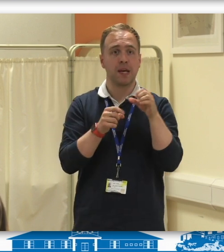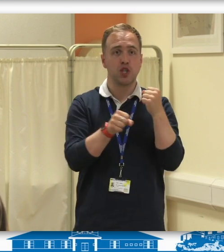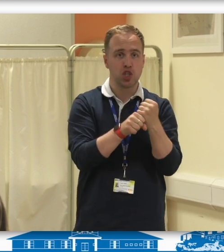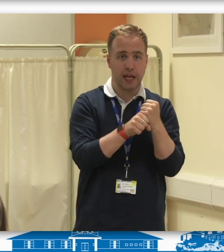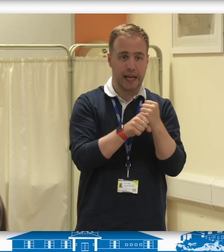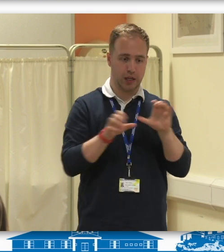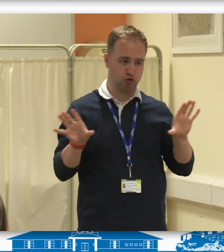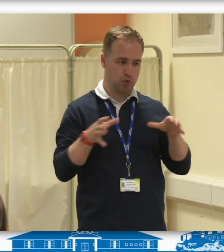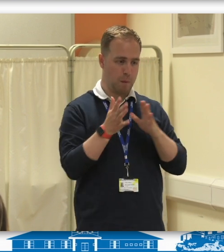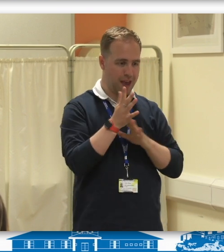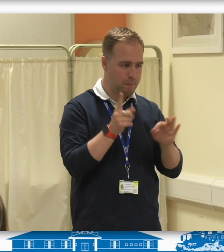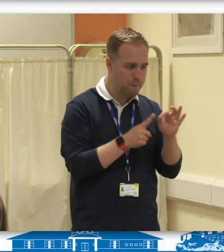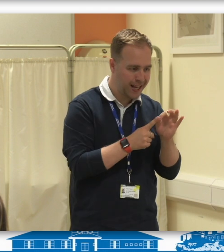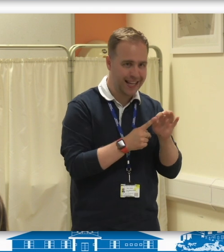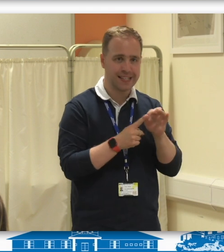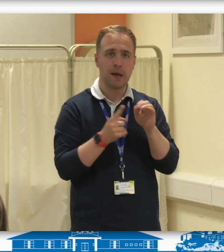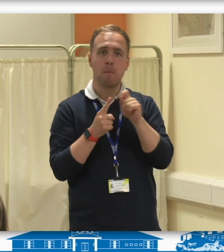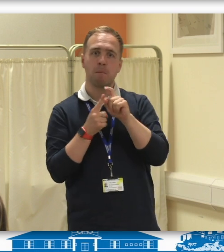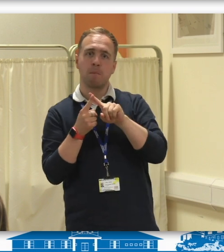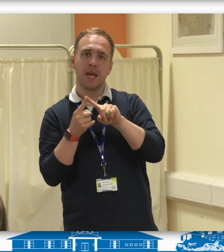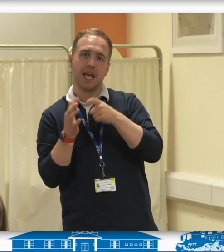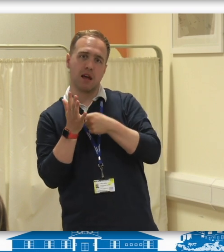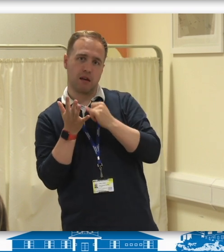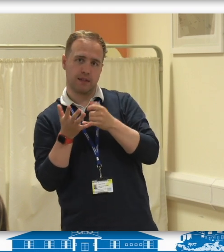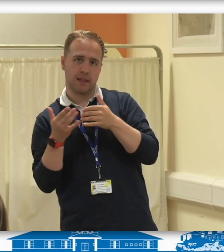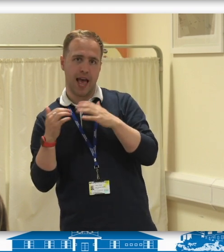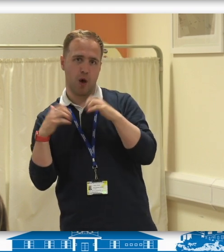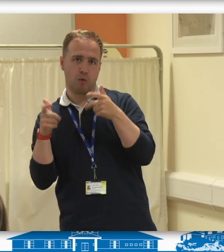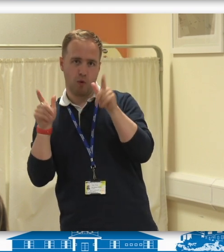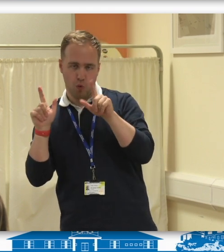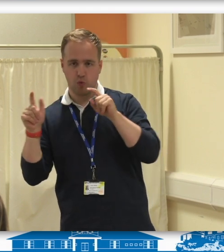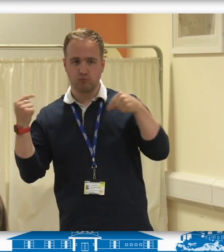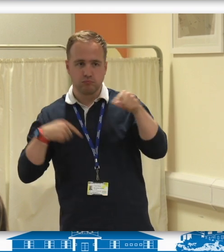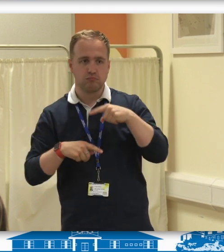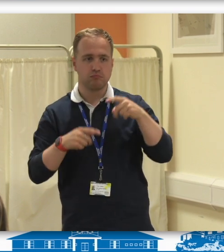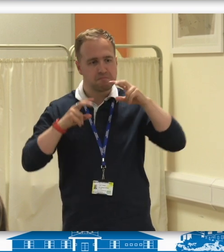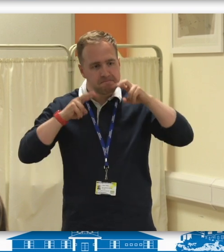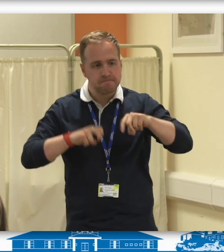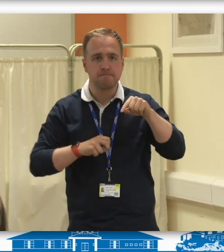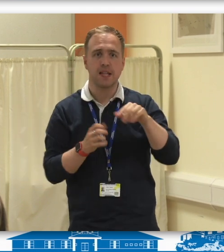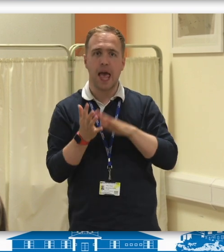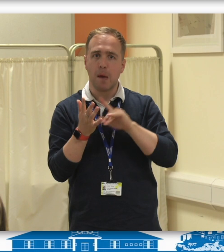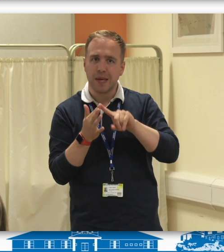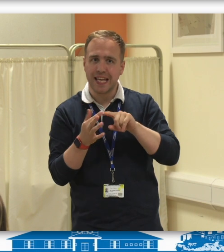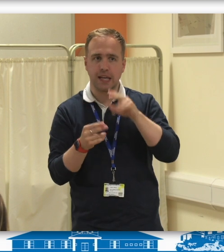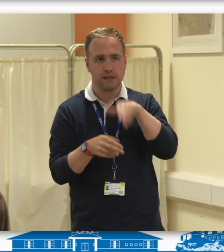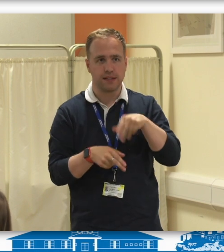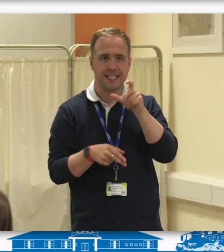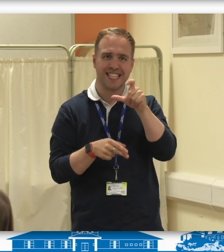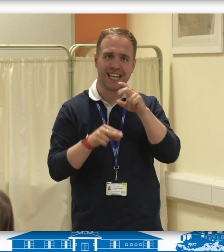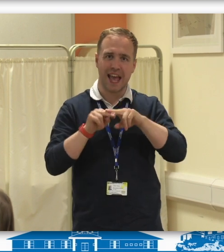group of MPs and peers with a common interest in ME/CFS, which seeks to improve the health, social